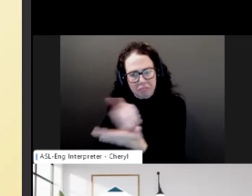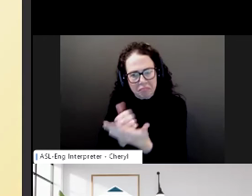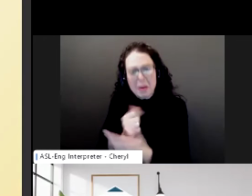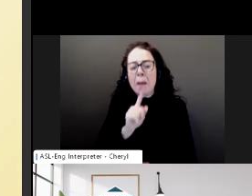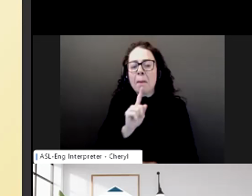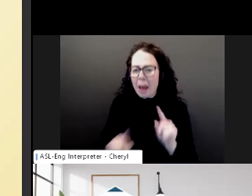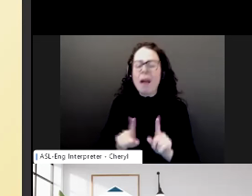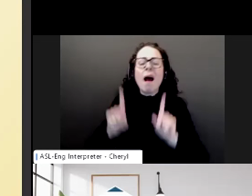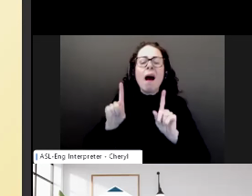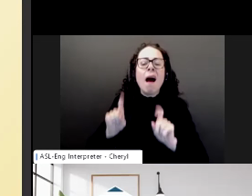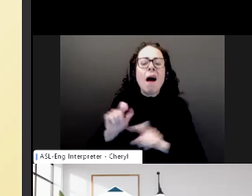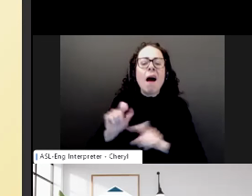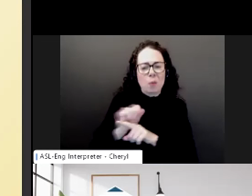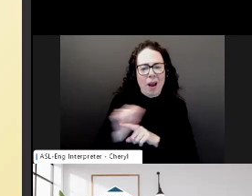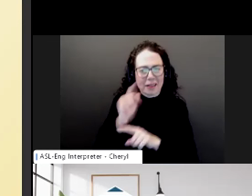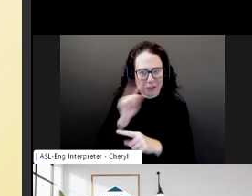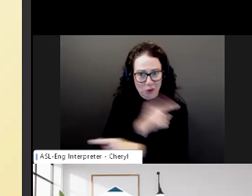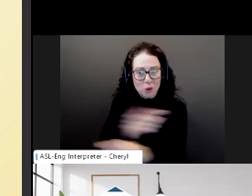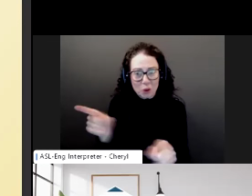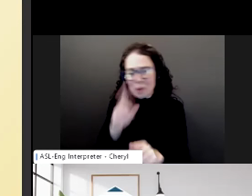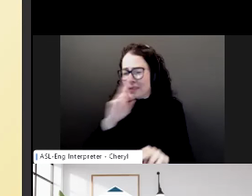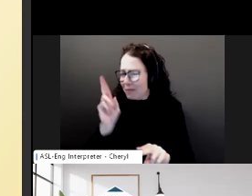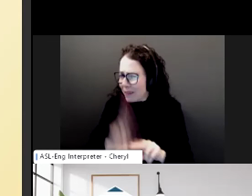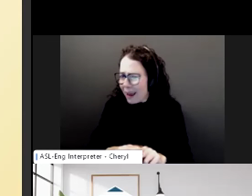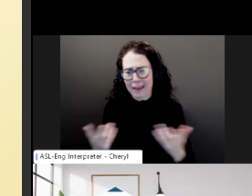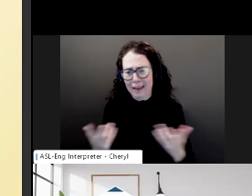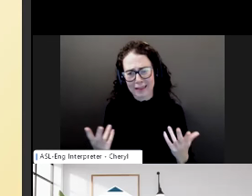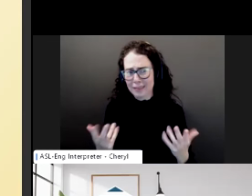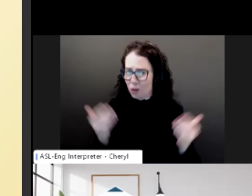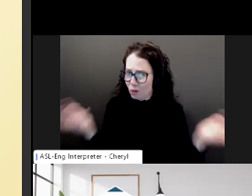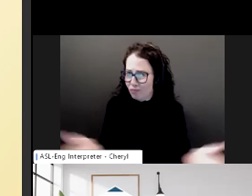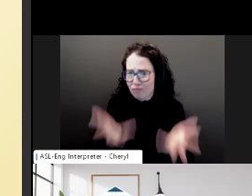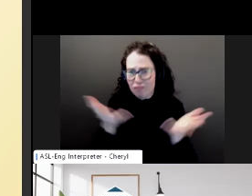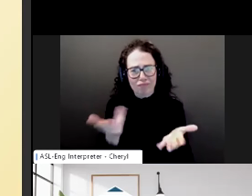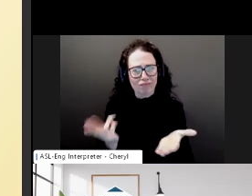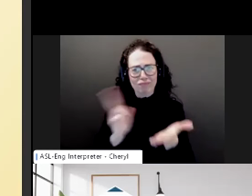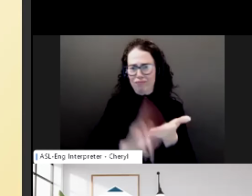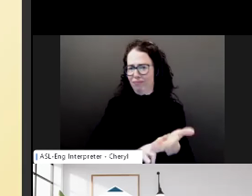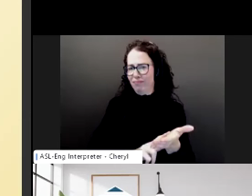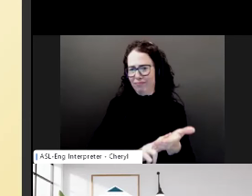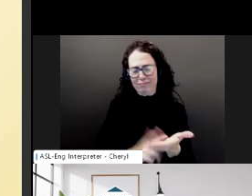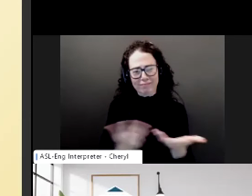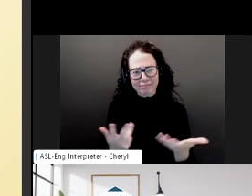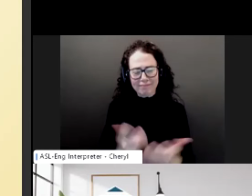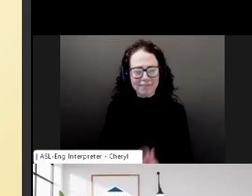caught. So it's a lot of fun. So feel free to sign up for that one. We'd love to have you join us.